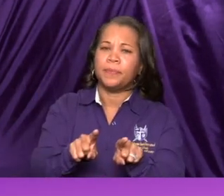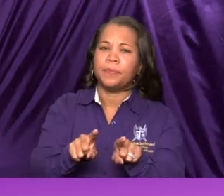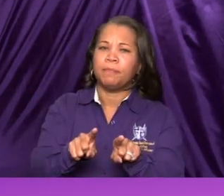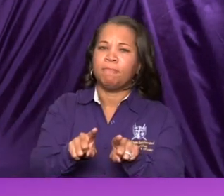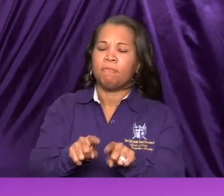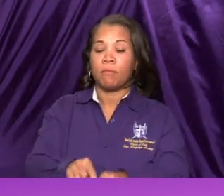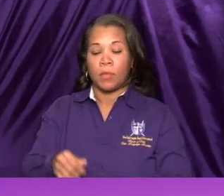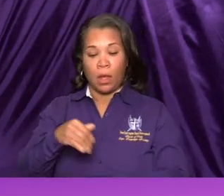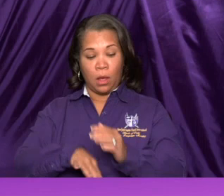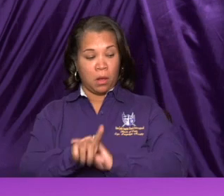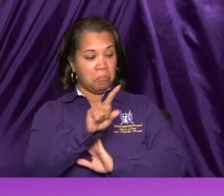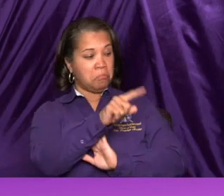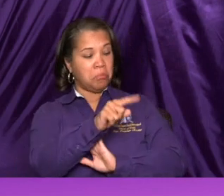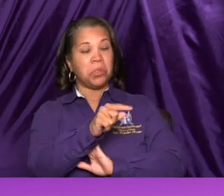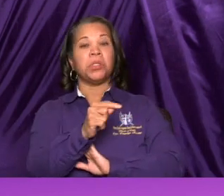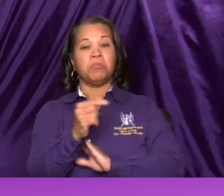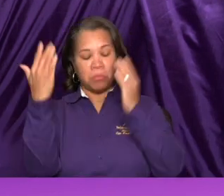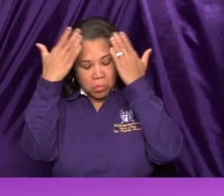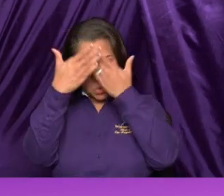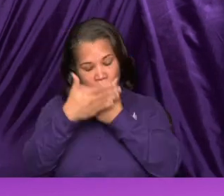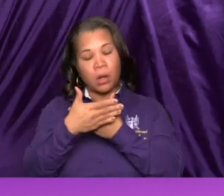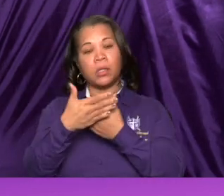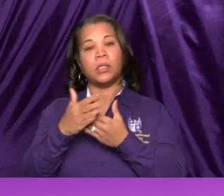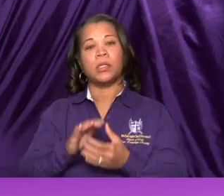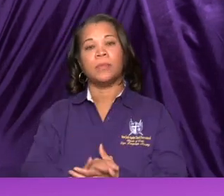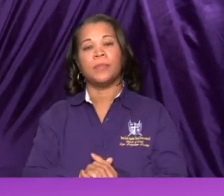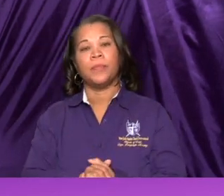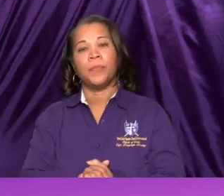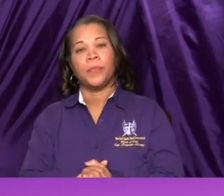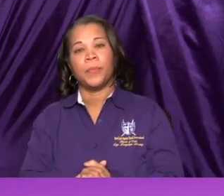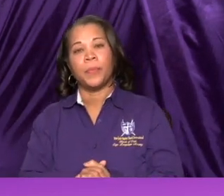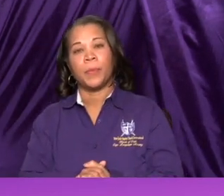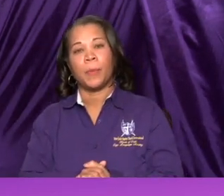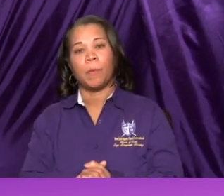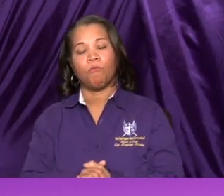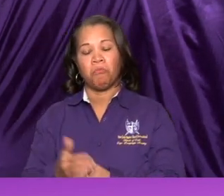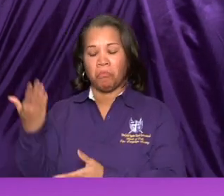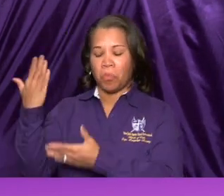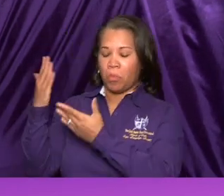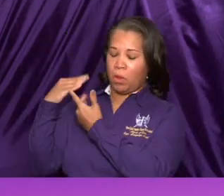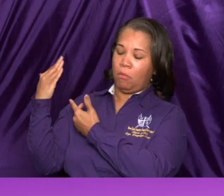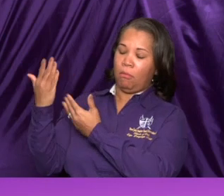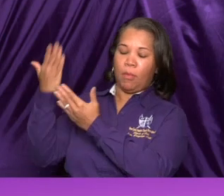In his darkness, this is very interesting, Reverend Powell, because in the previous chapter, Jesus